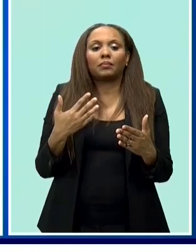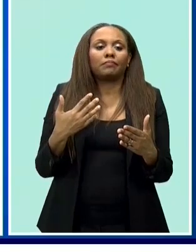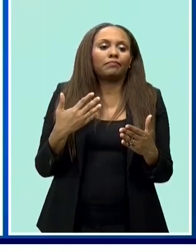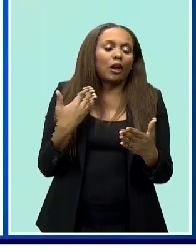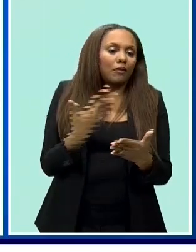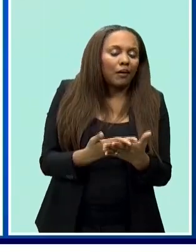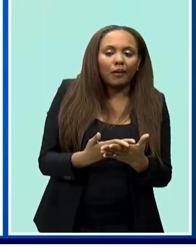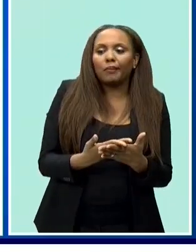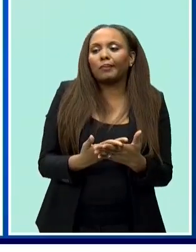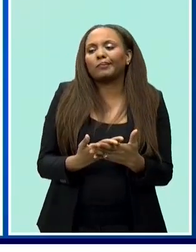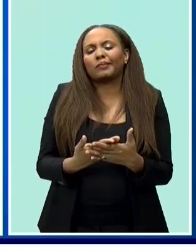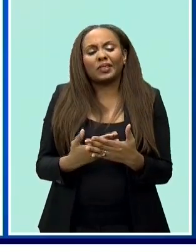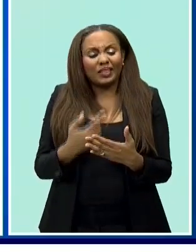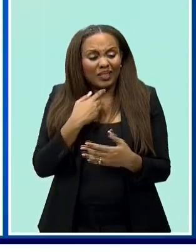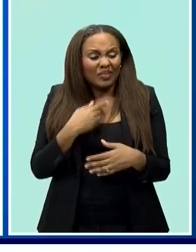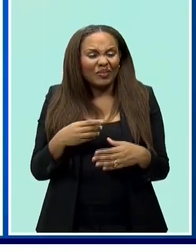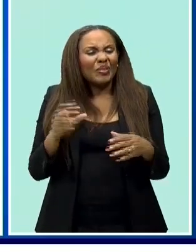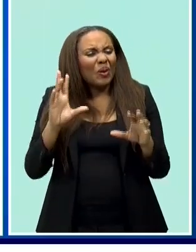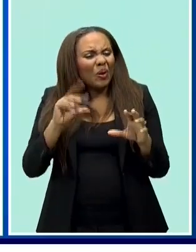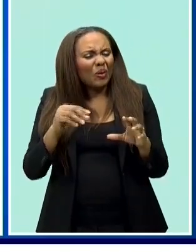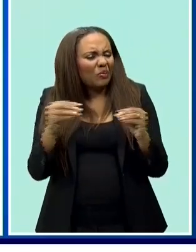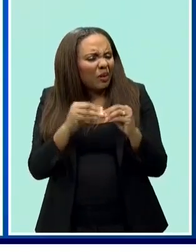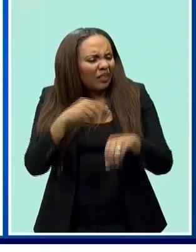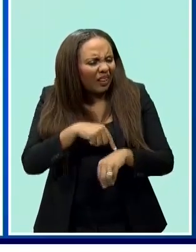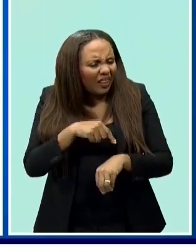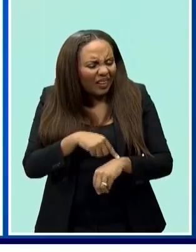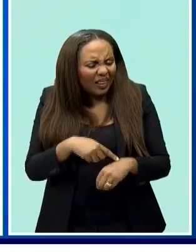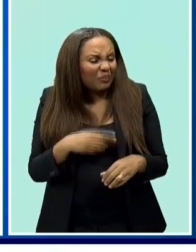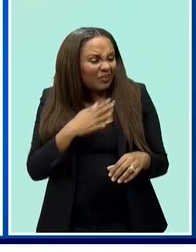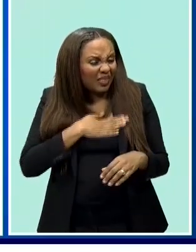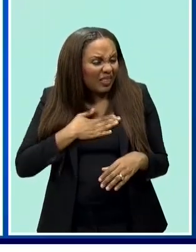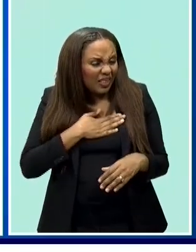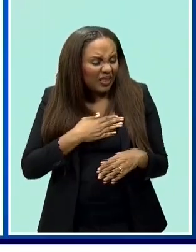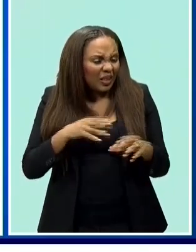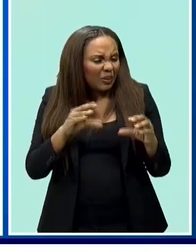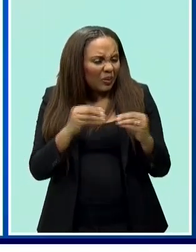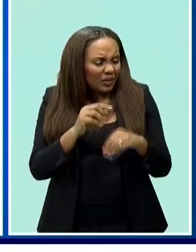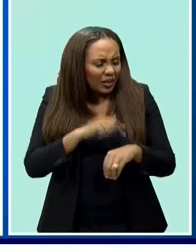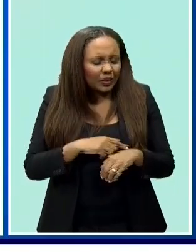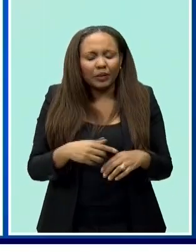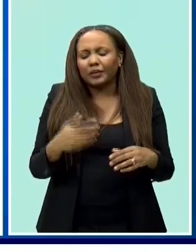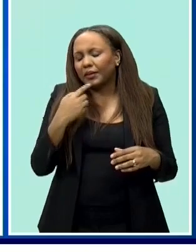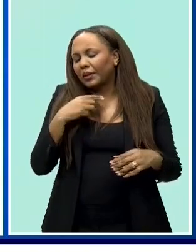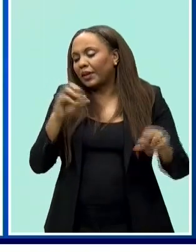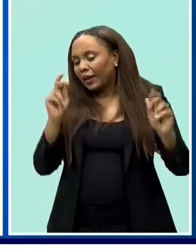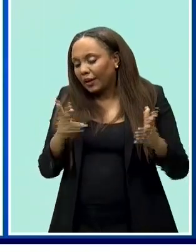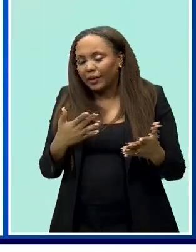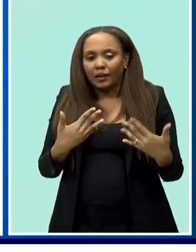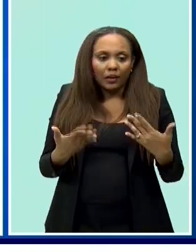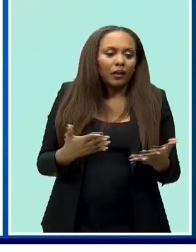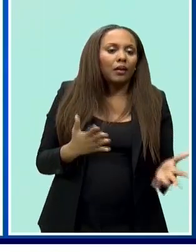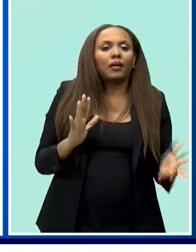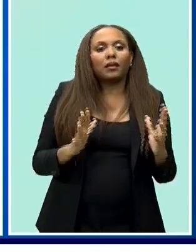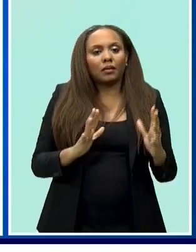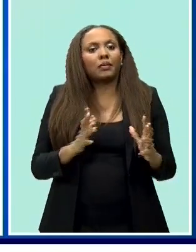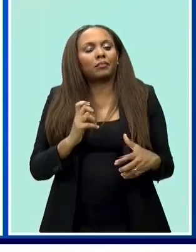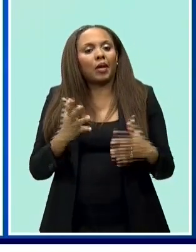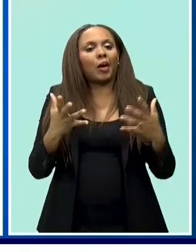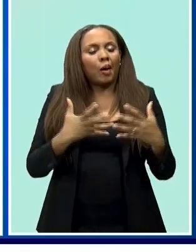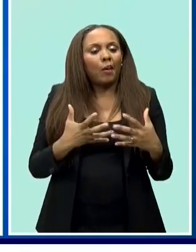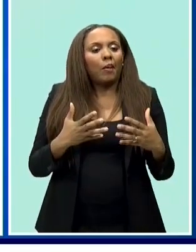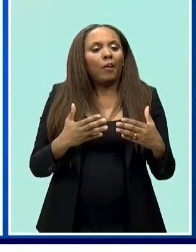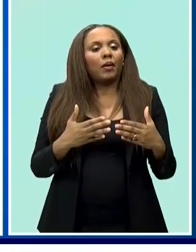time. Could you give us more time? Because we are a reasonable government, we like to think, we said, okay, we've heard you, we've extended